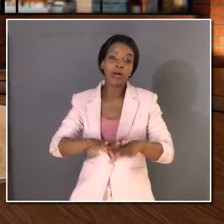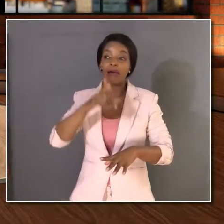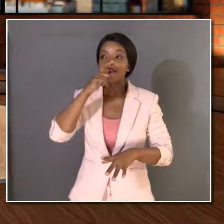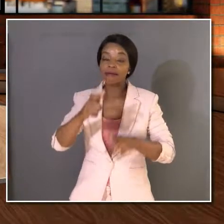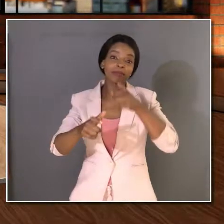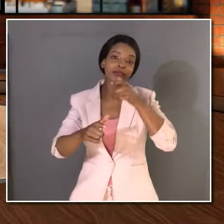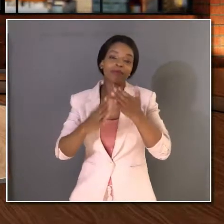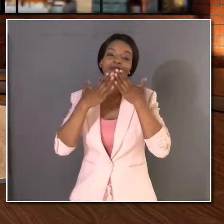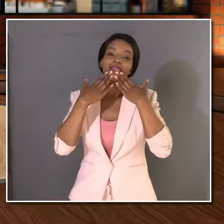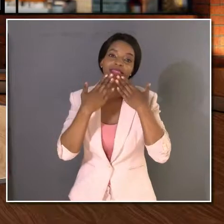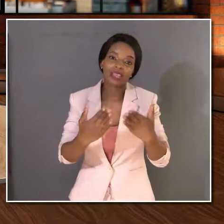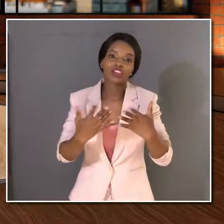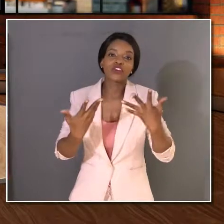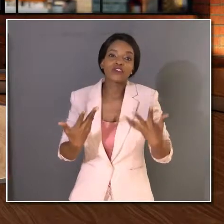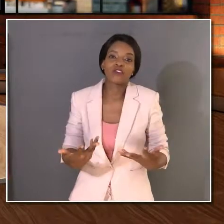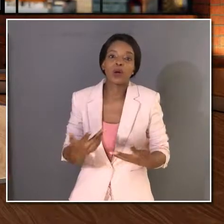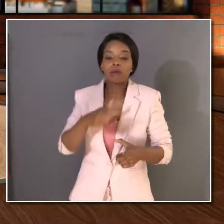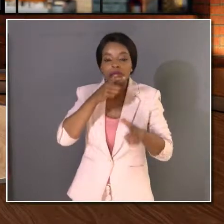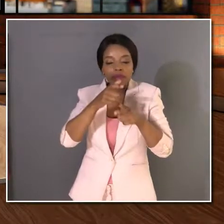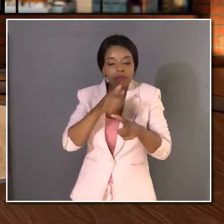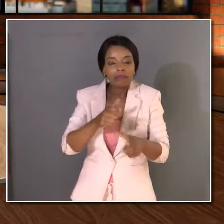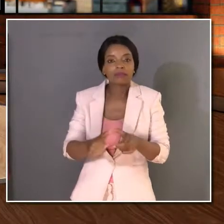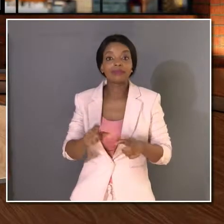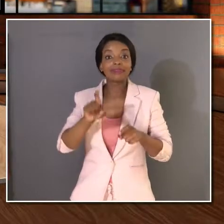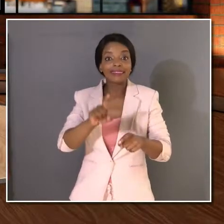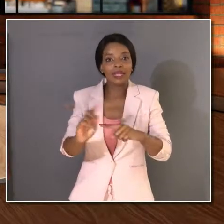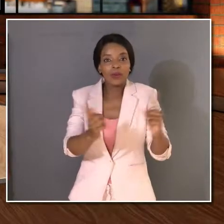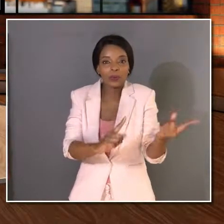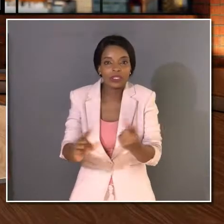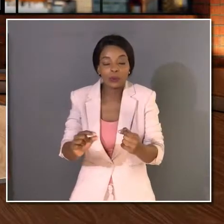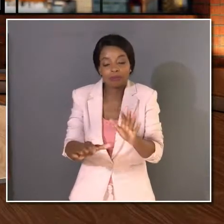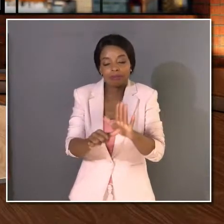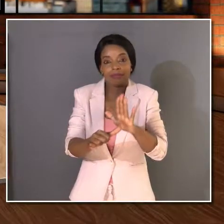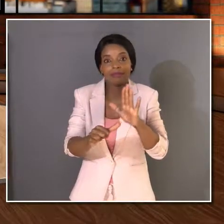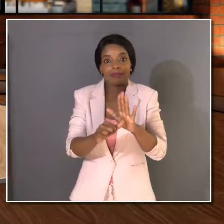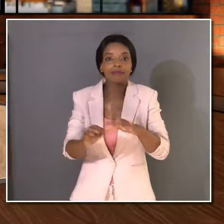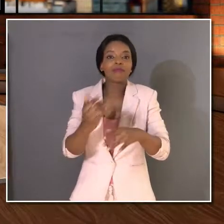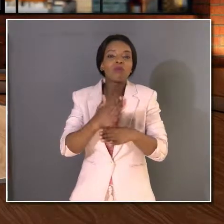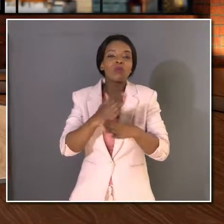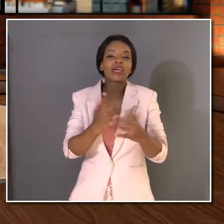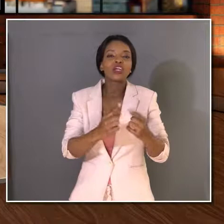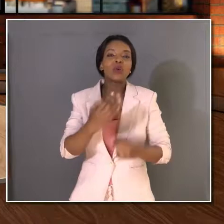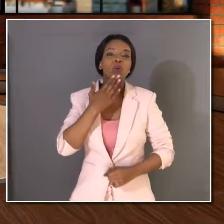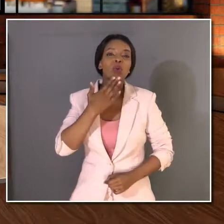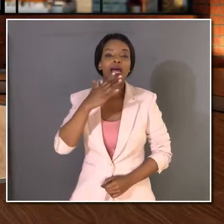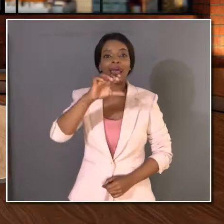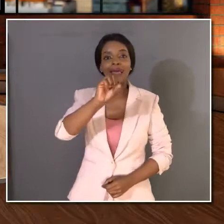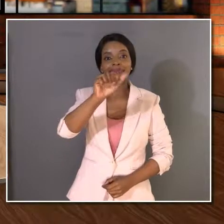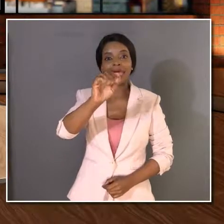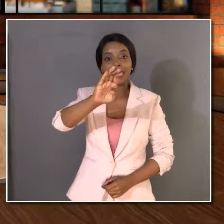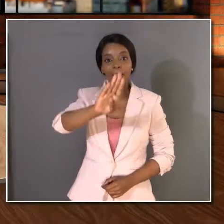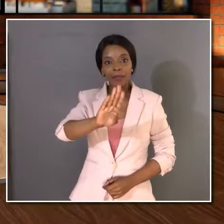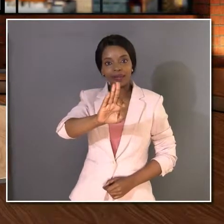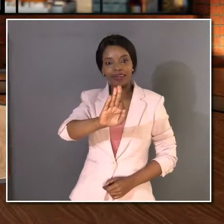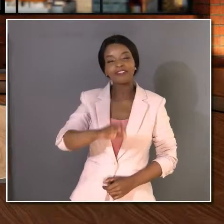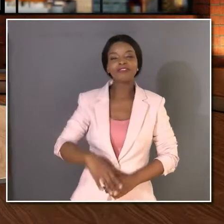that conversation going. And thank you for realizing, just as much as we do, the importance of the work of the SAB Foundation and the awards, of